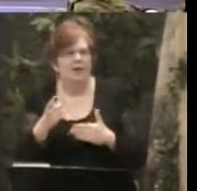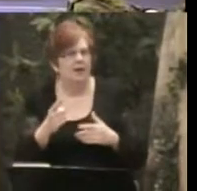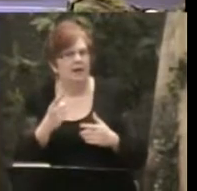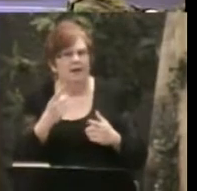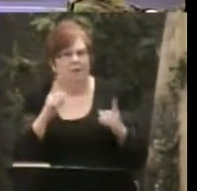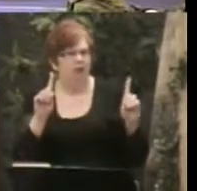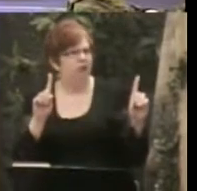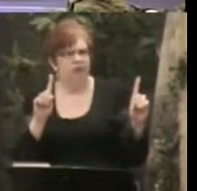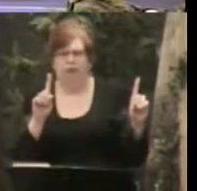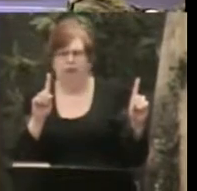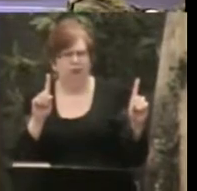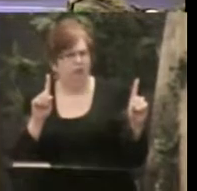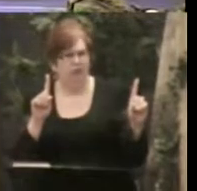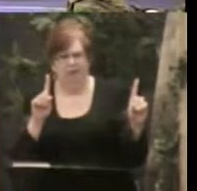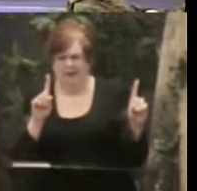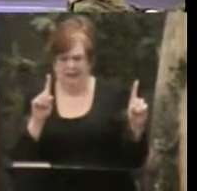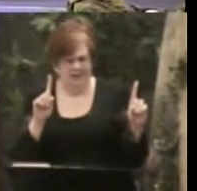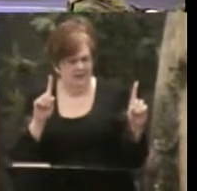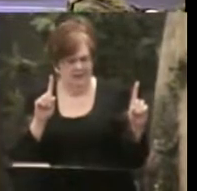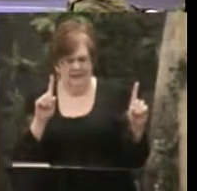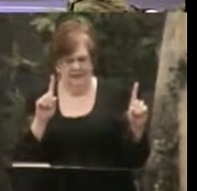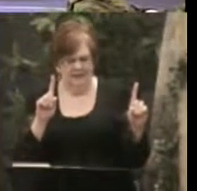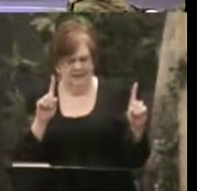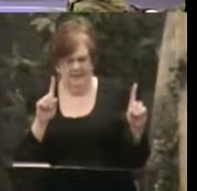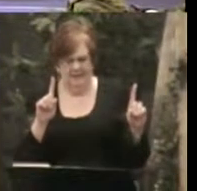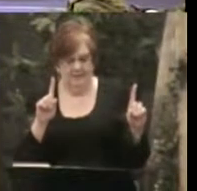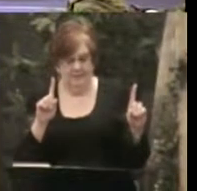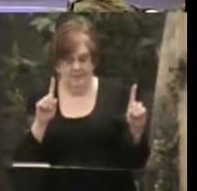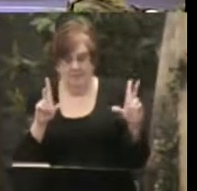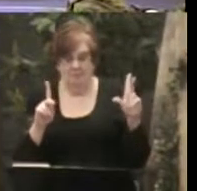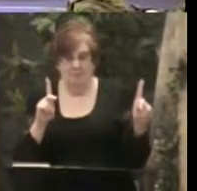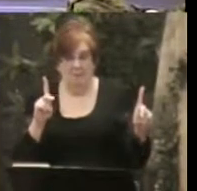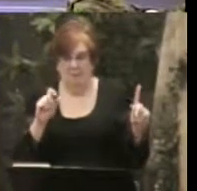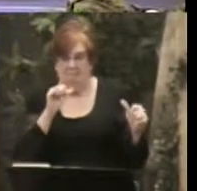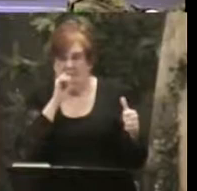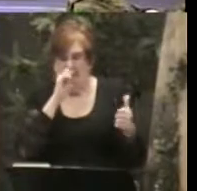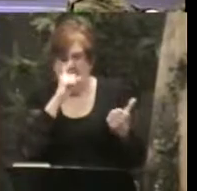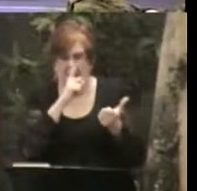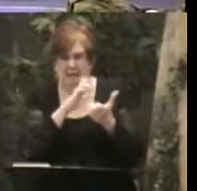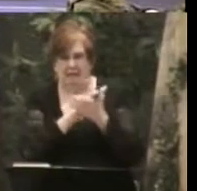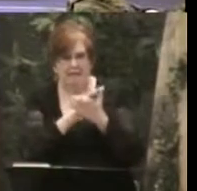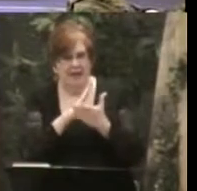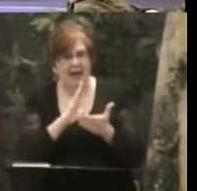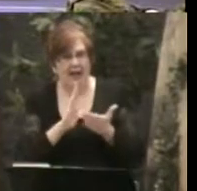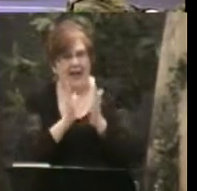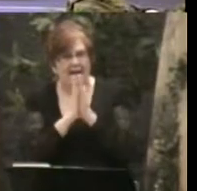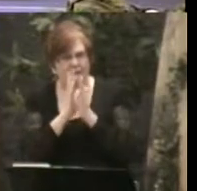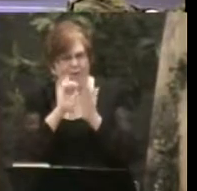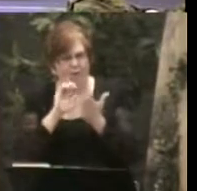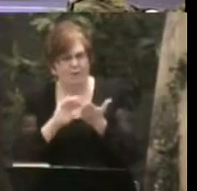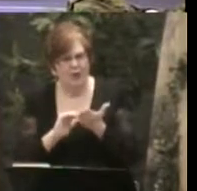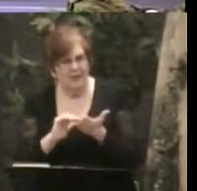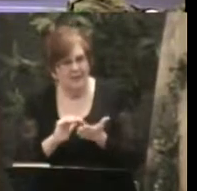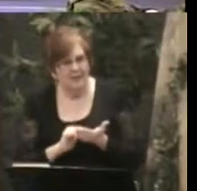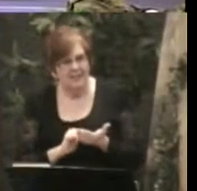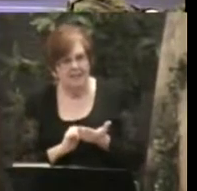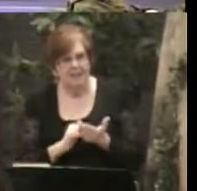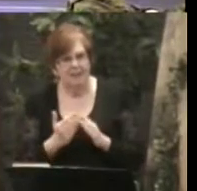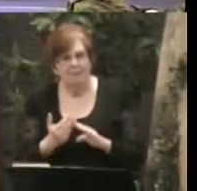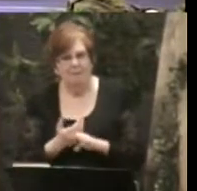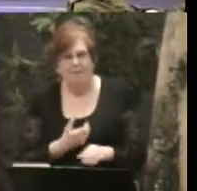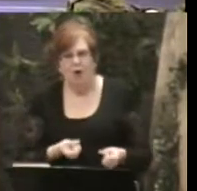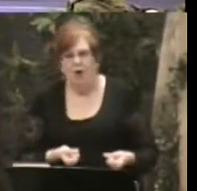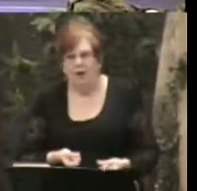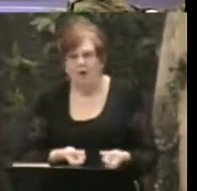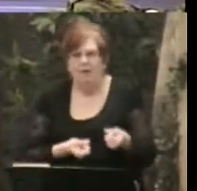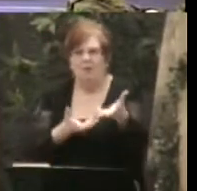avail. So these godless sailors ask forgiveness before